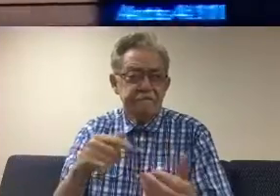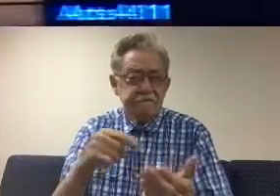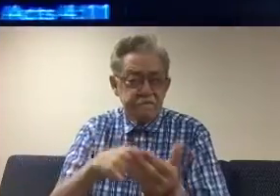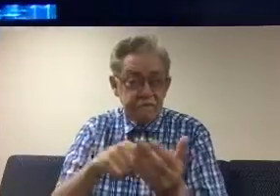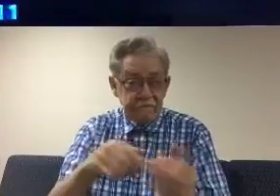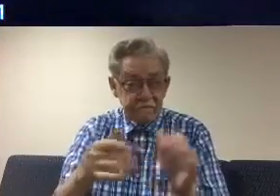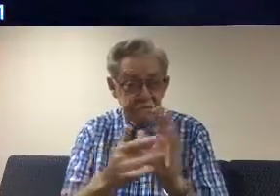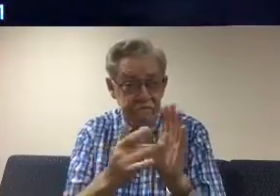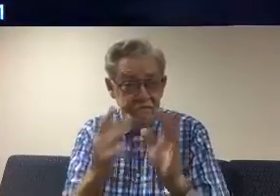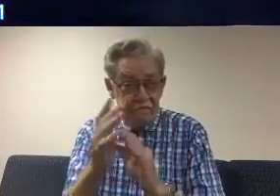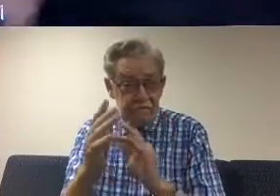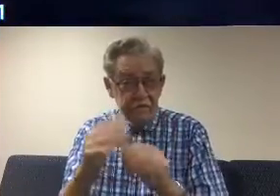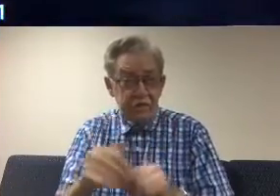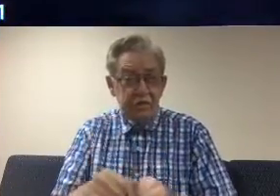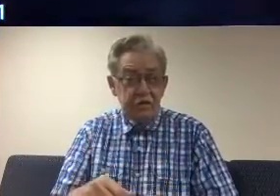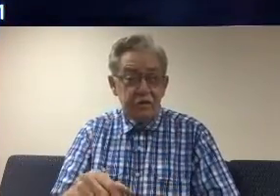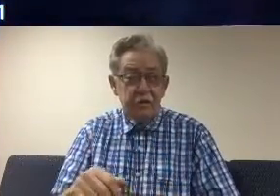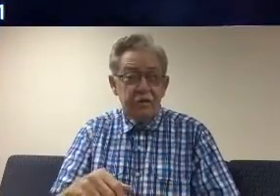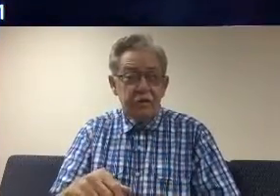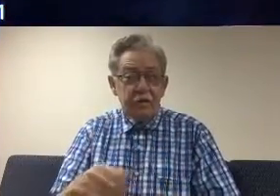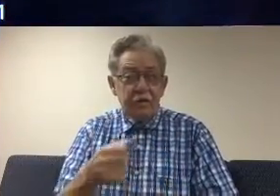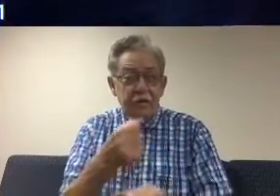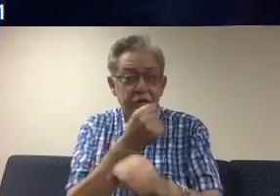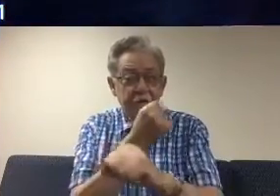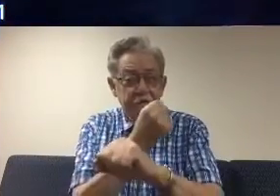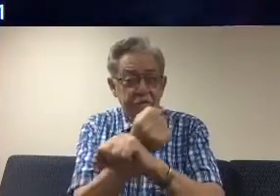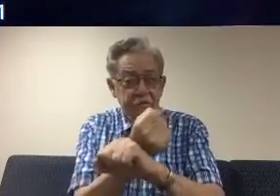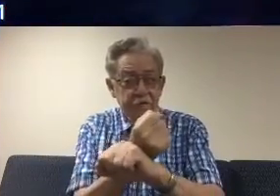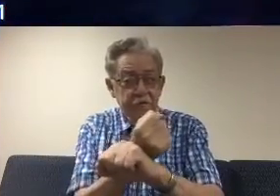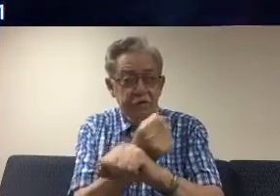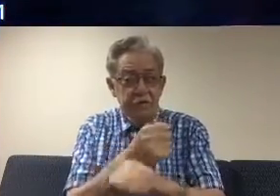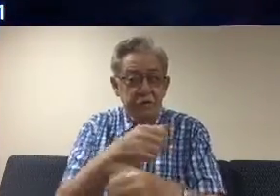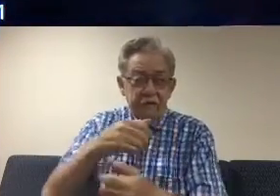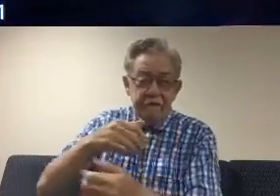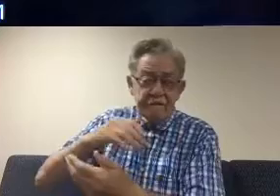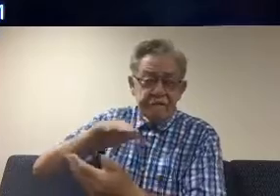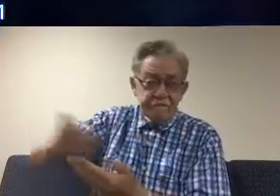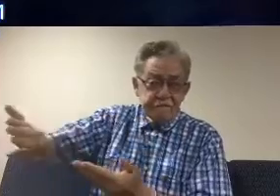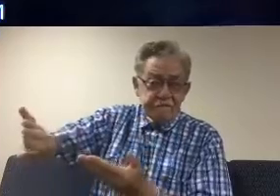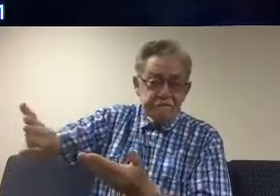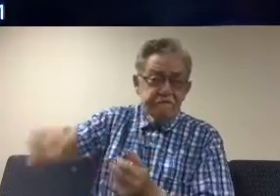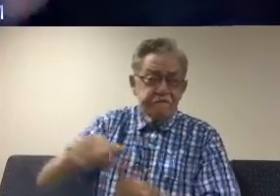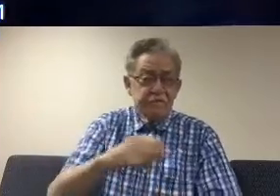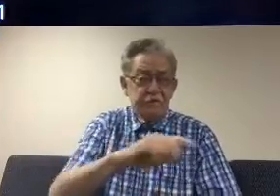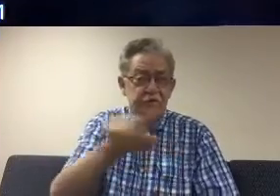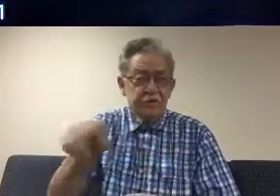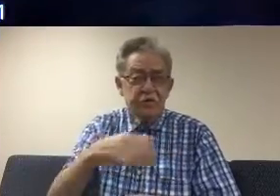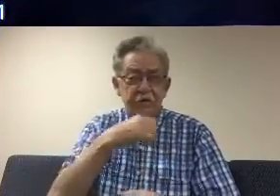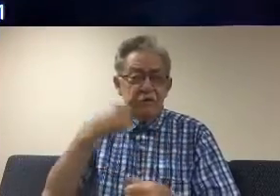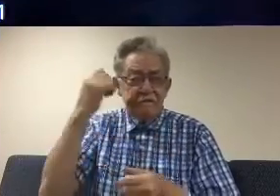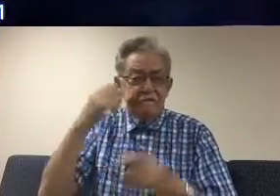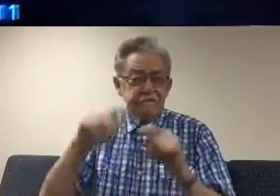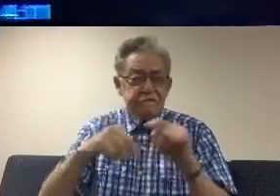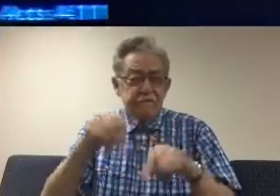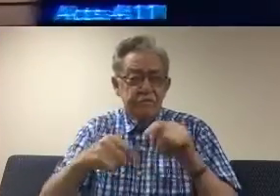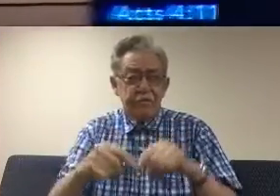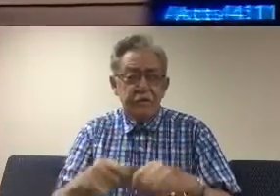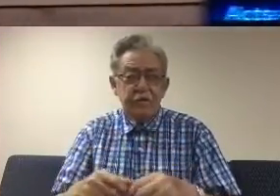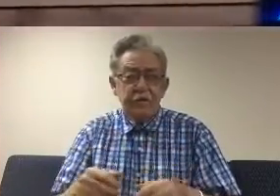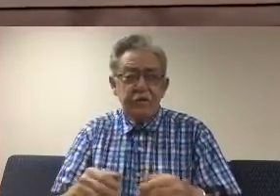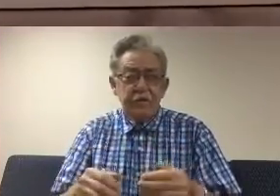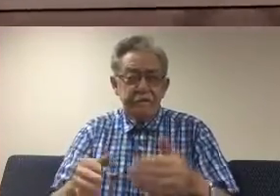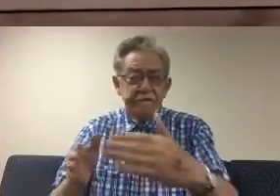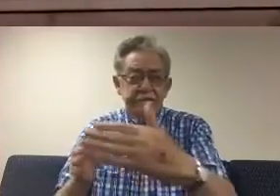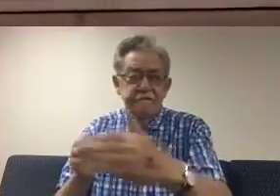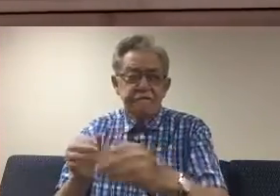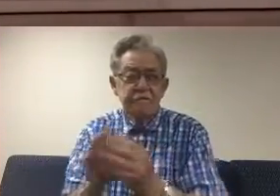on to say, is the stone that was rejected by you, the builders, which has become the cornerstone.